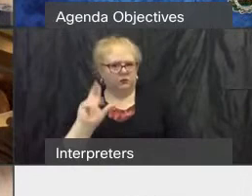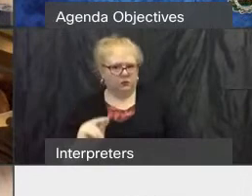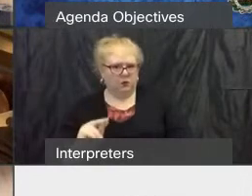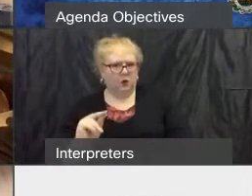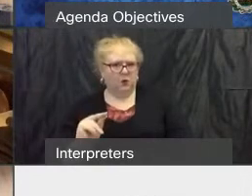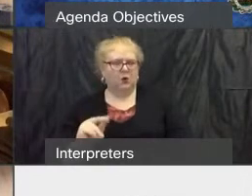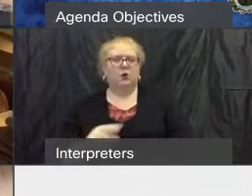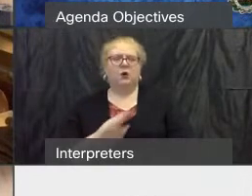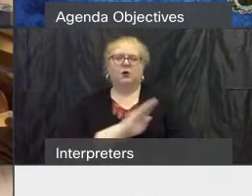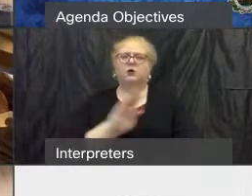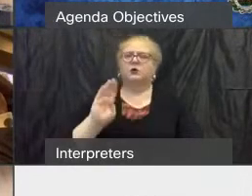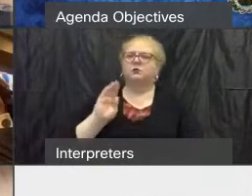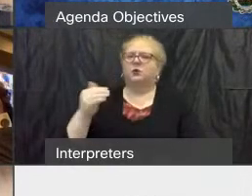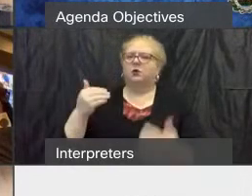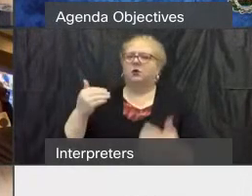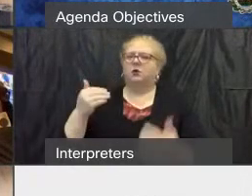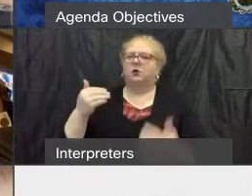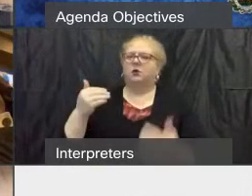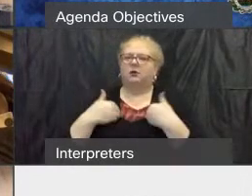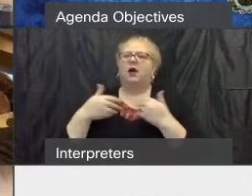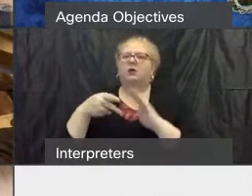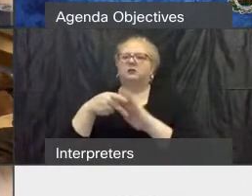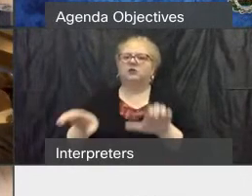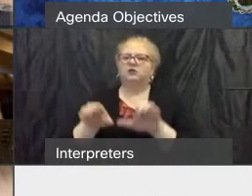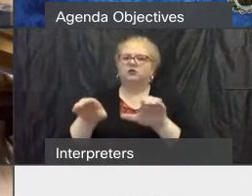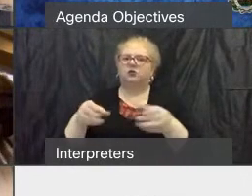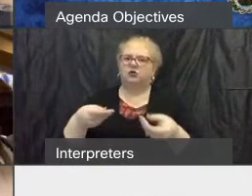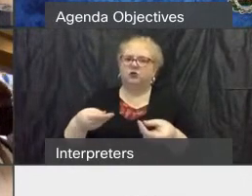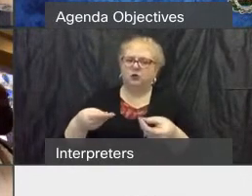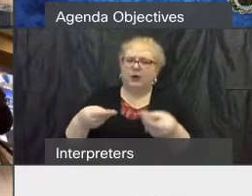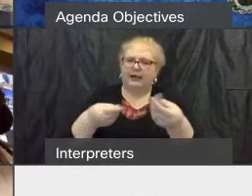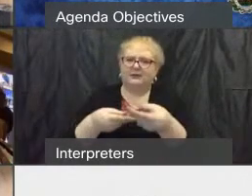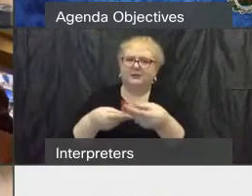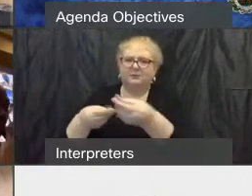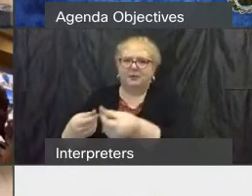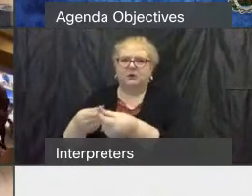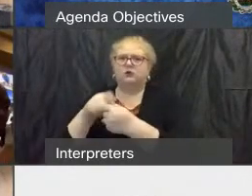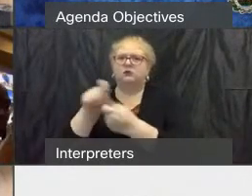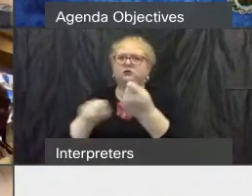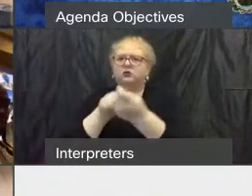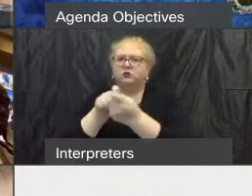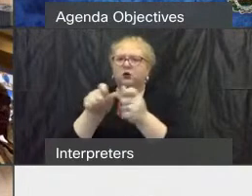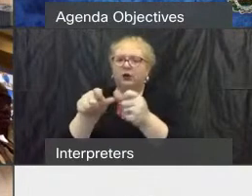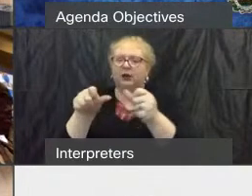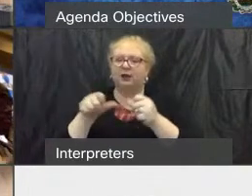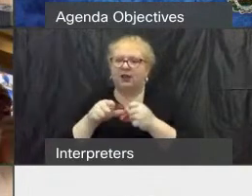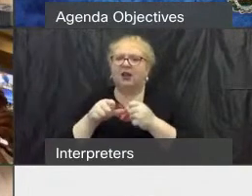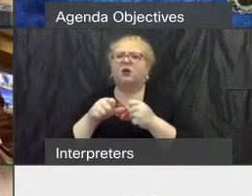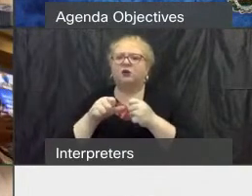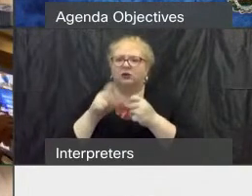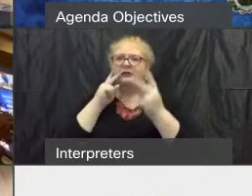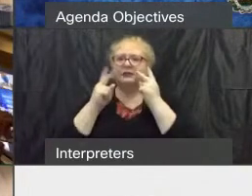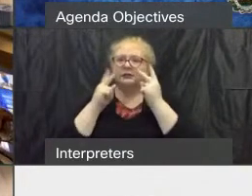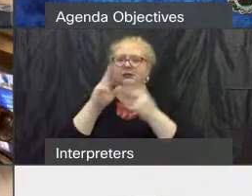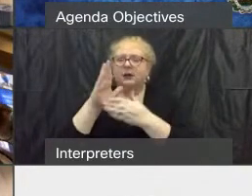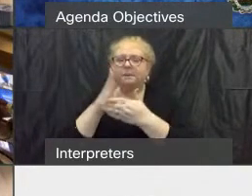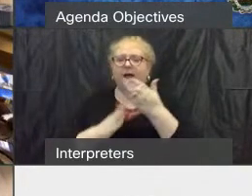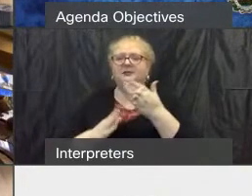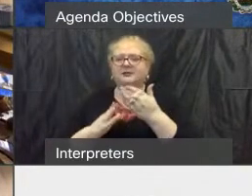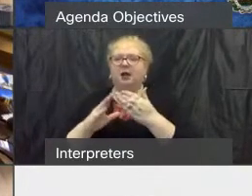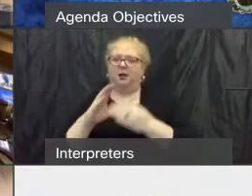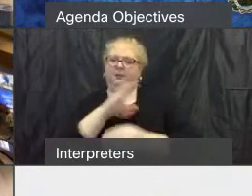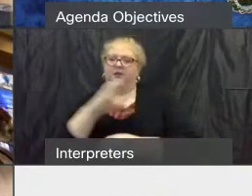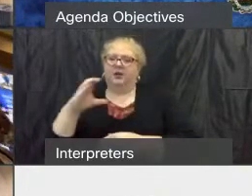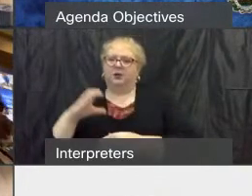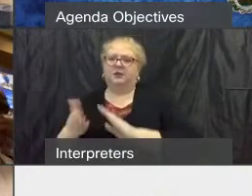The board has a policy of doing expenditures in certain areas that are reviewed by some of its commissions, Children, Youth, and